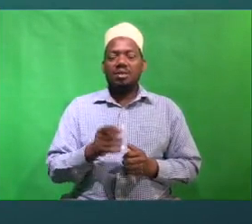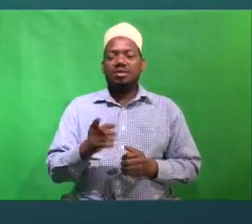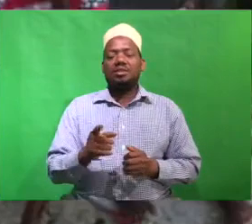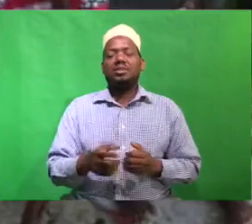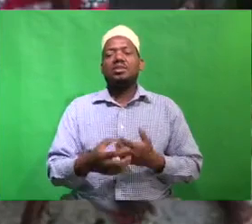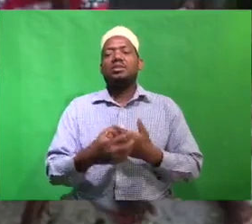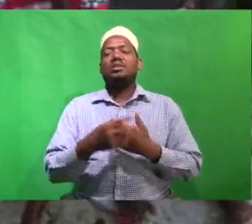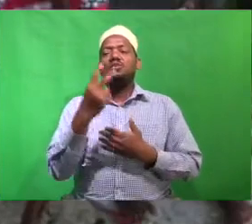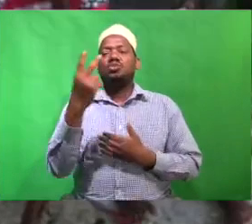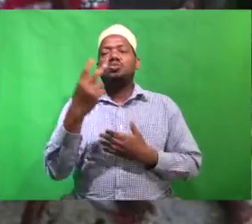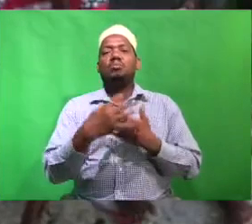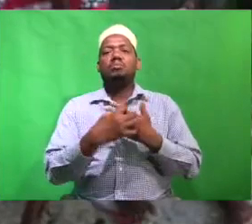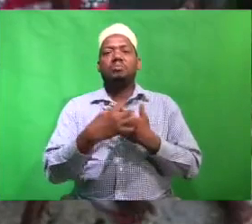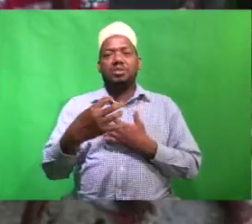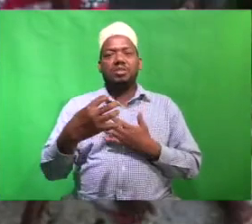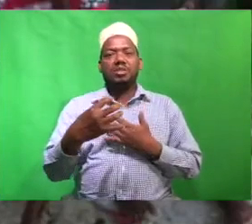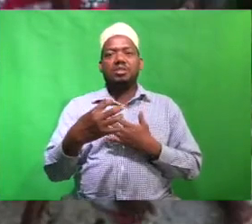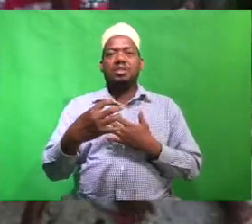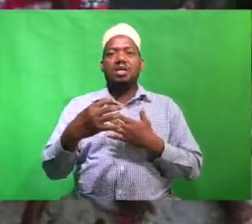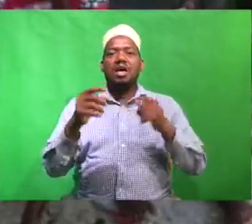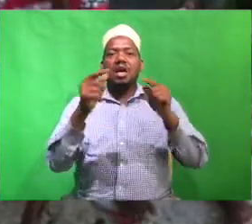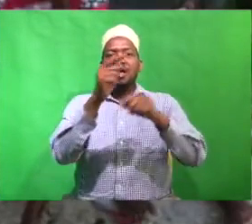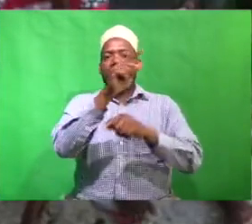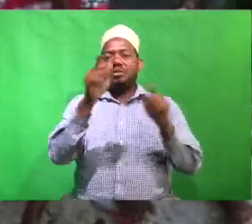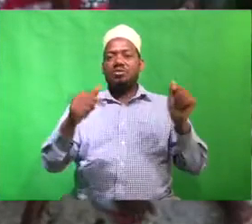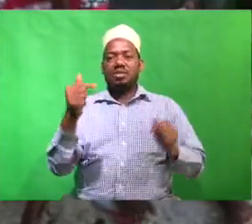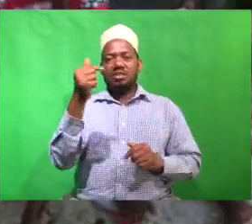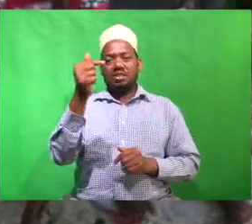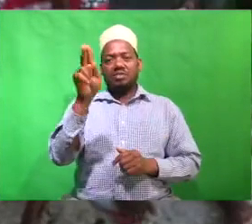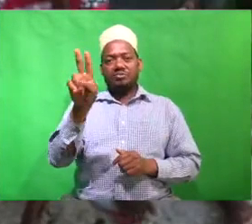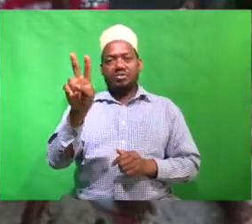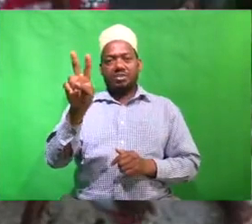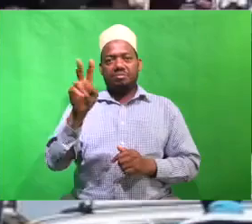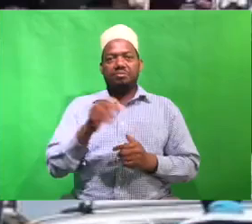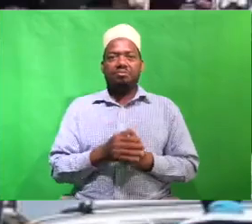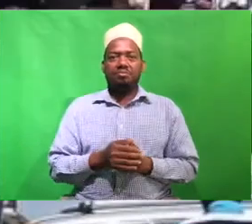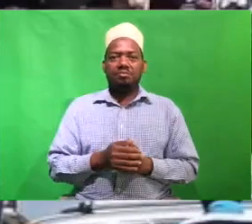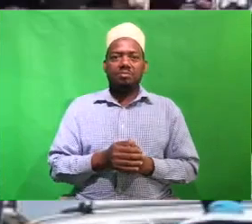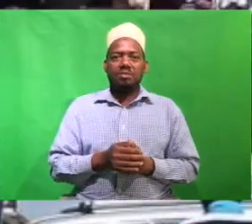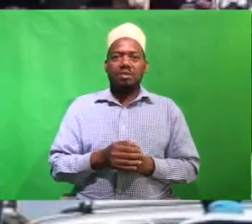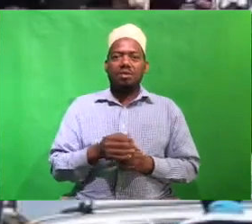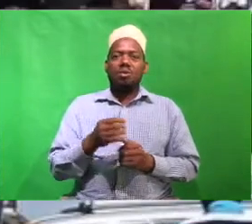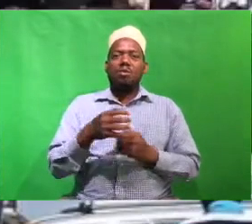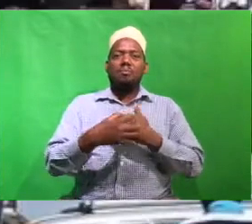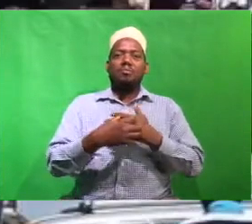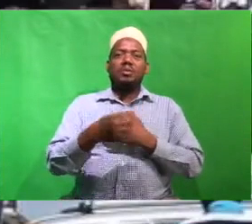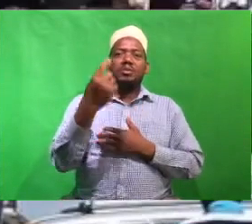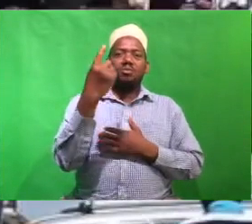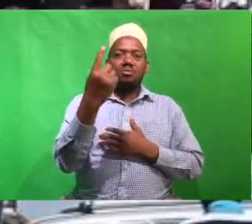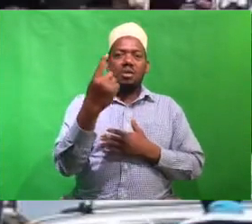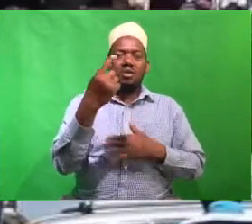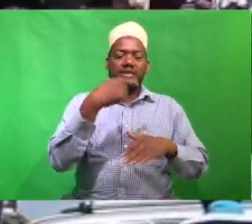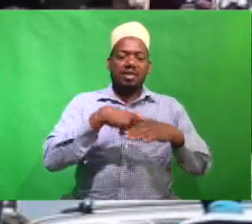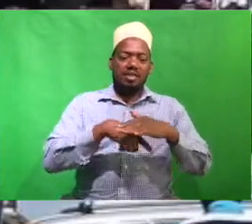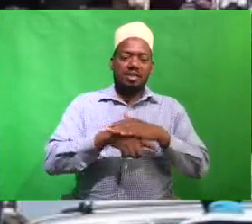these two pictures that hanging on your television. One